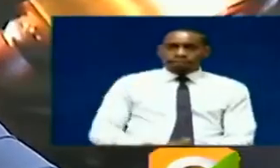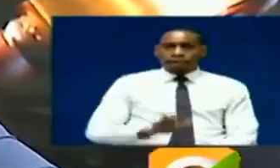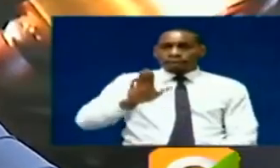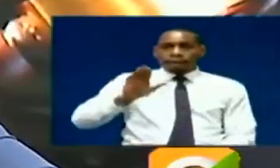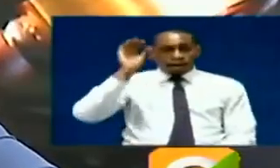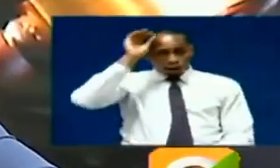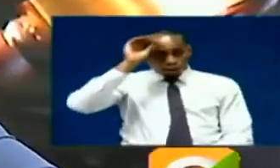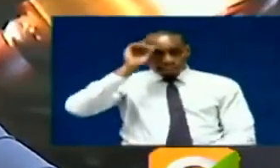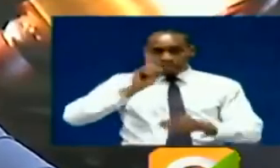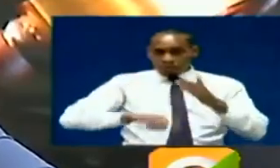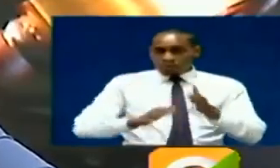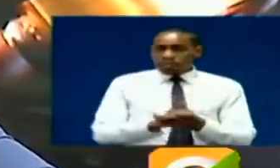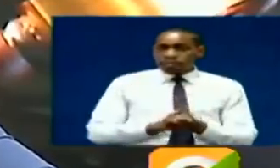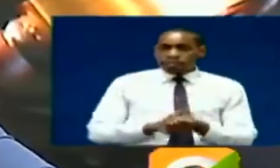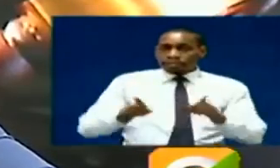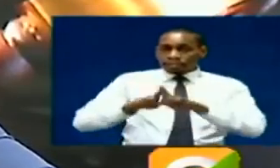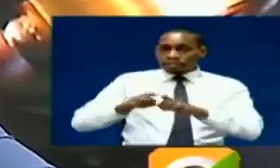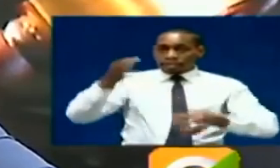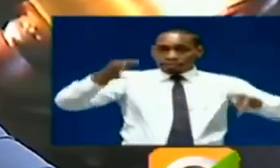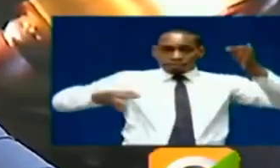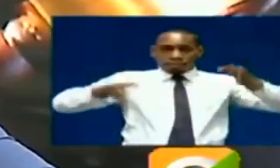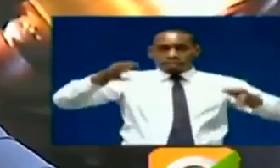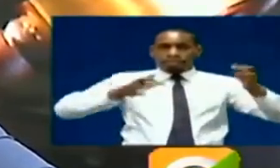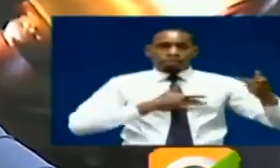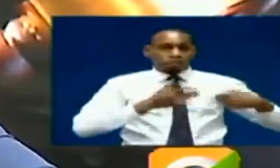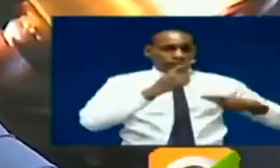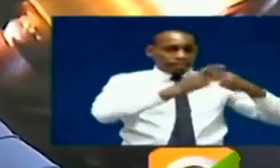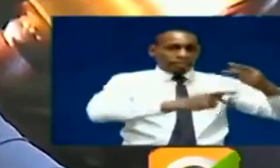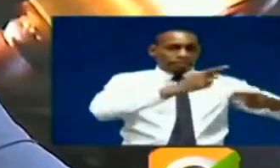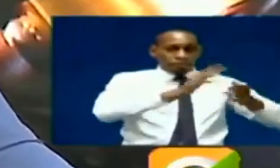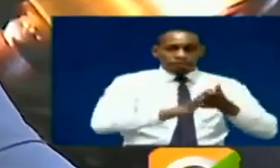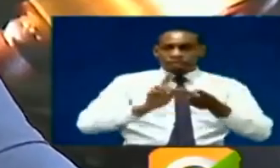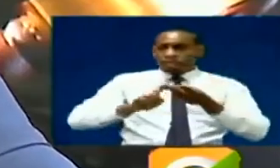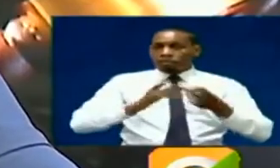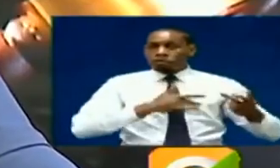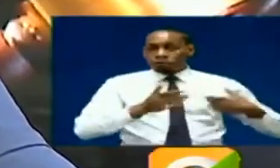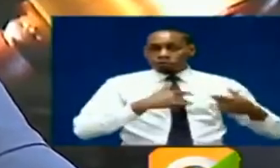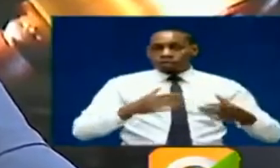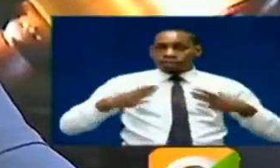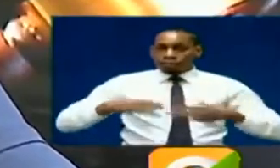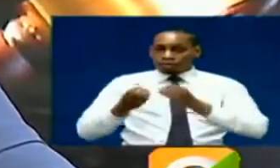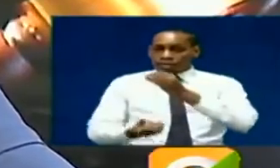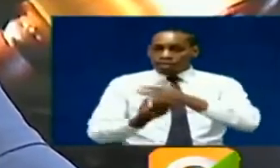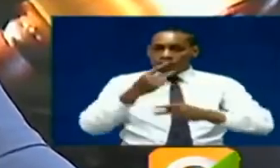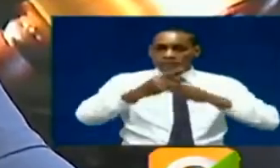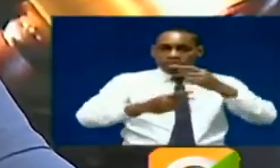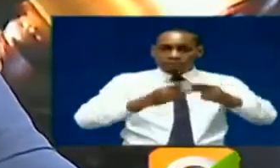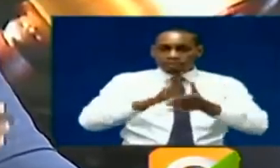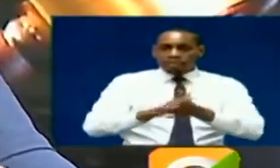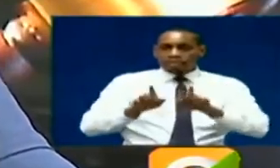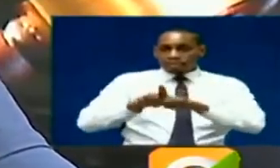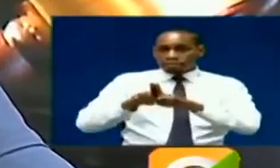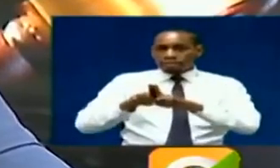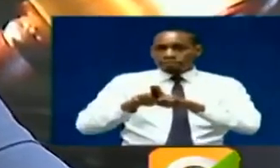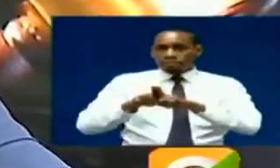view on that judgment regarding the process, regarding the initiators of the process, tracking it